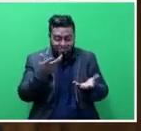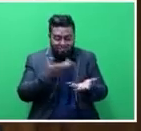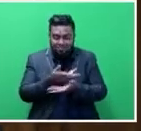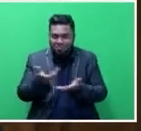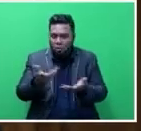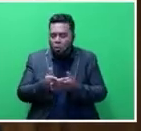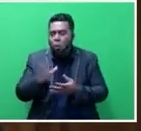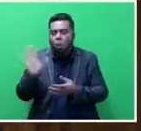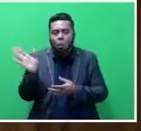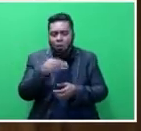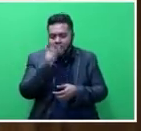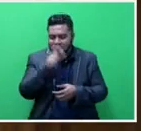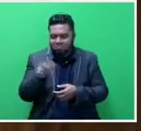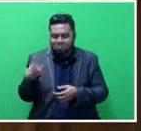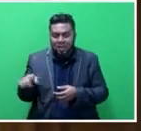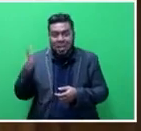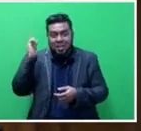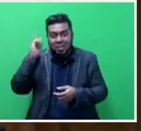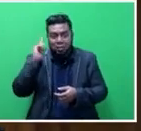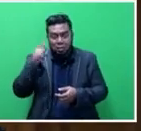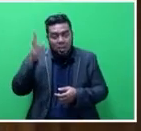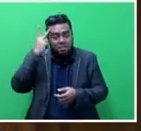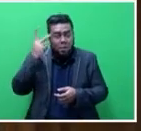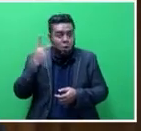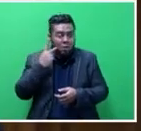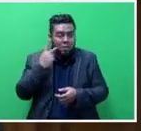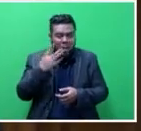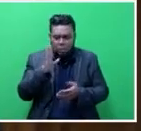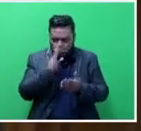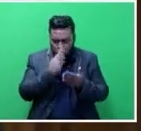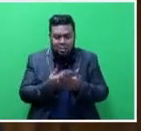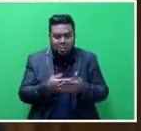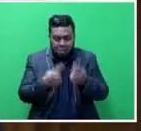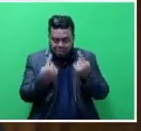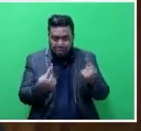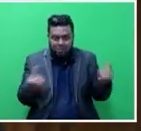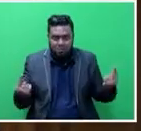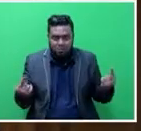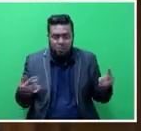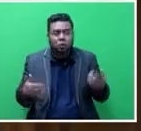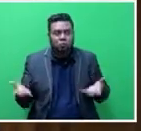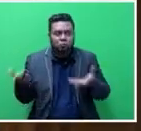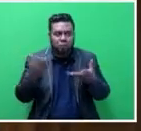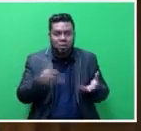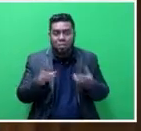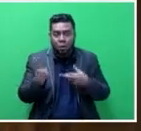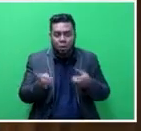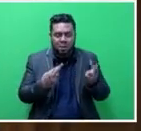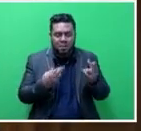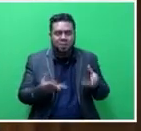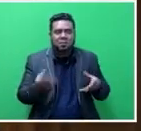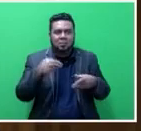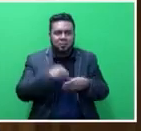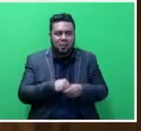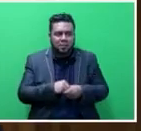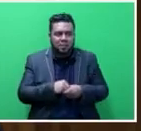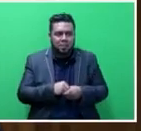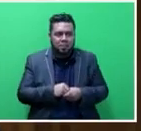all stakeholders, teachers, parents, and students themselves to bring the recommendations into full